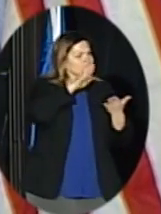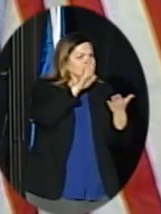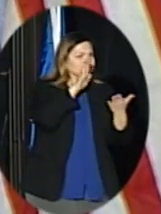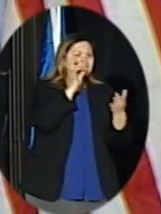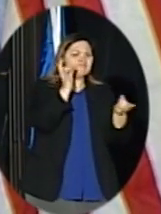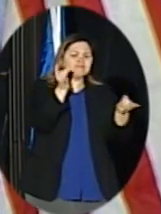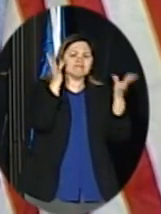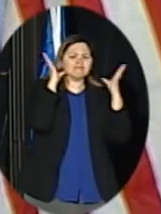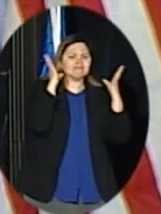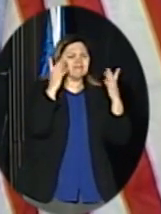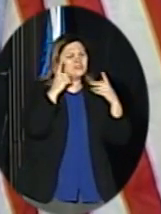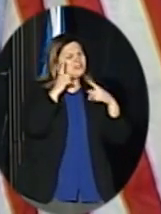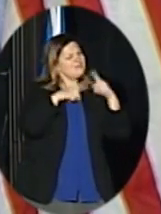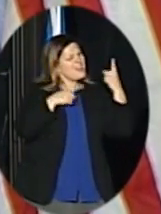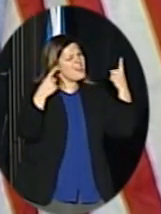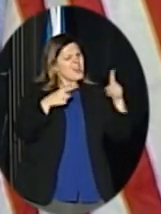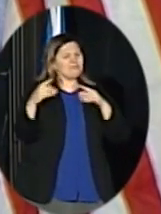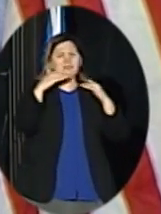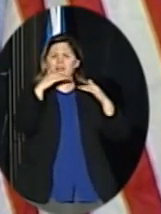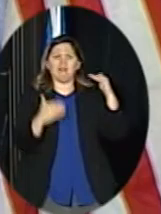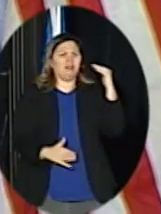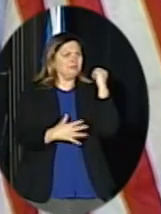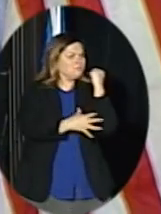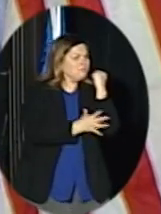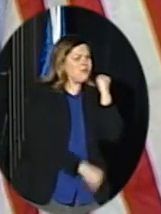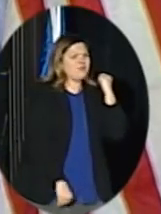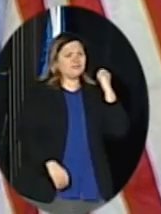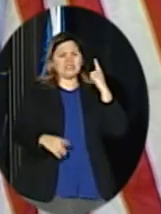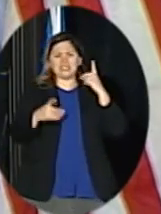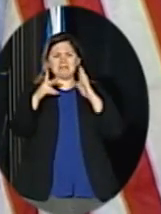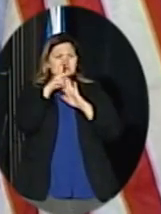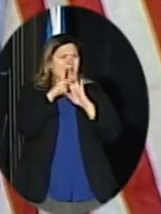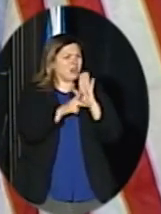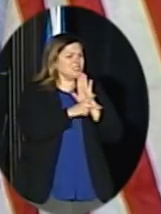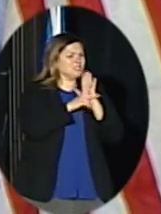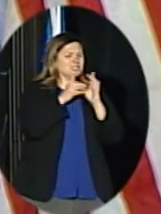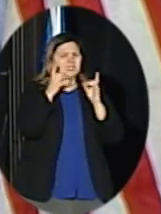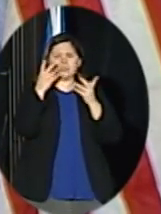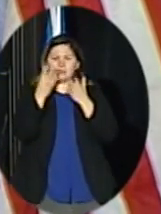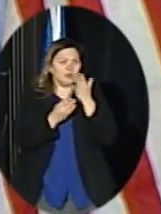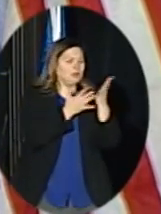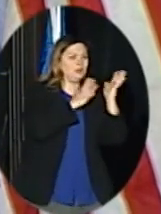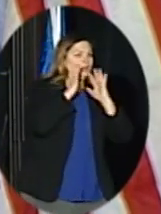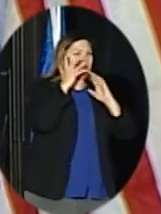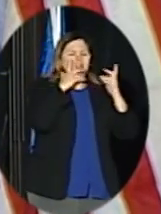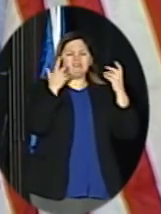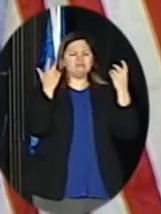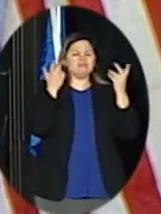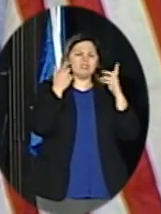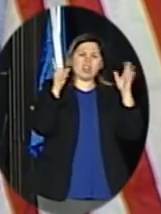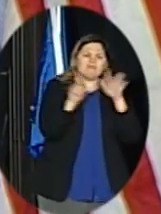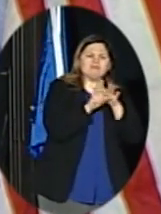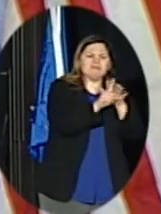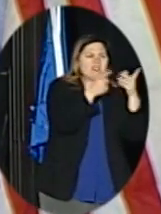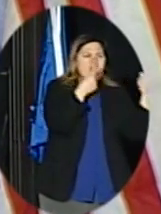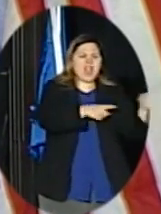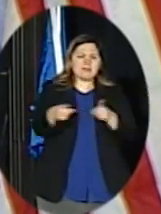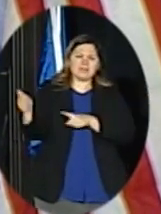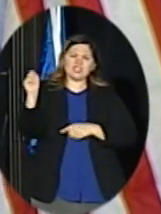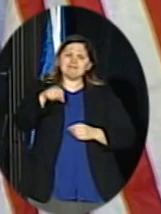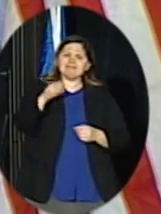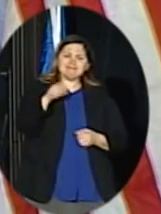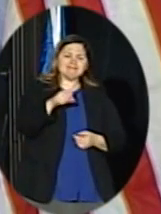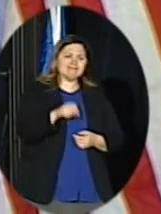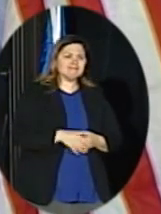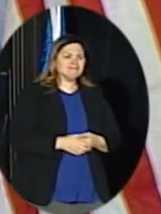the country due to decades of policy and resource decisions that, by excluding whole communities from the table, too